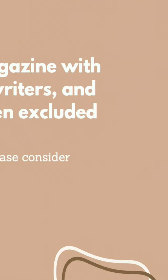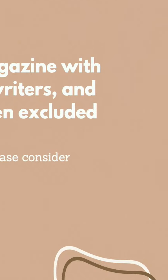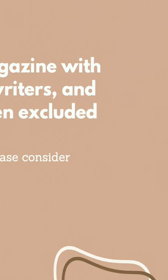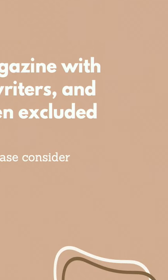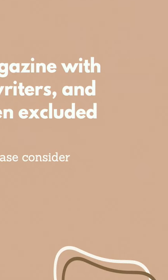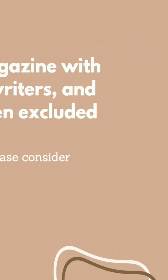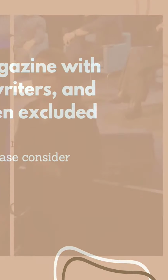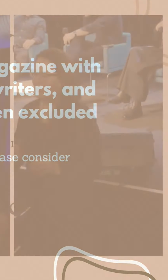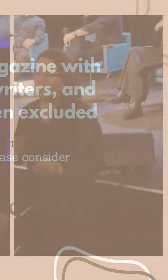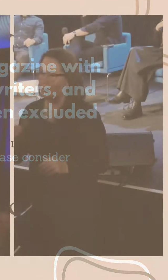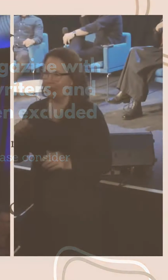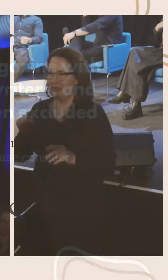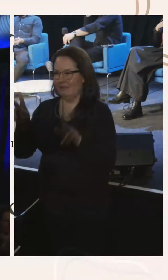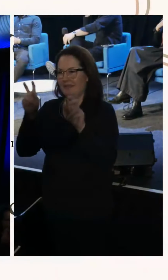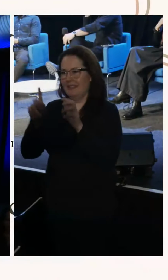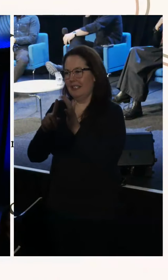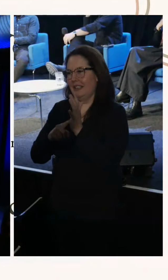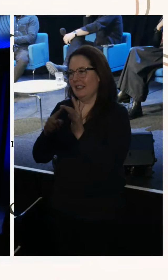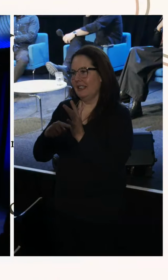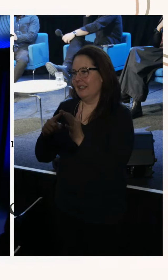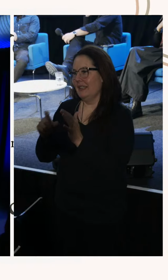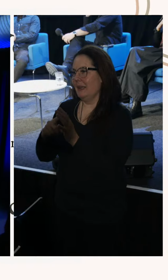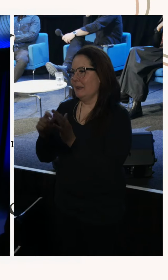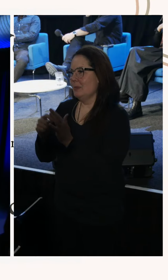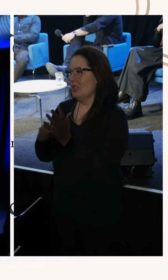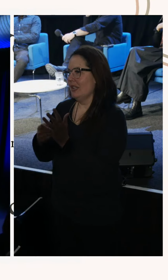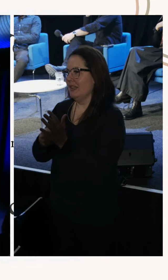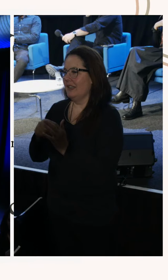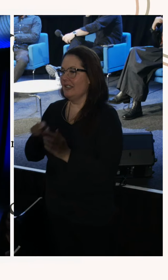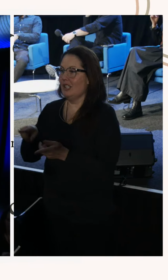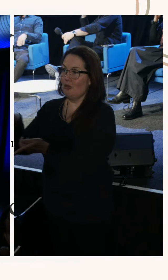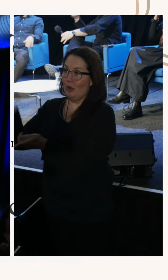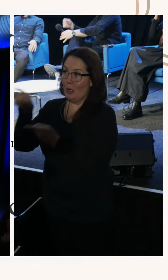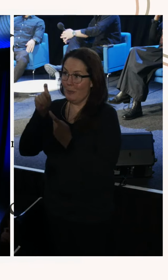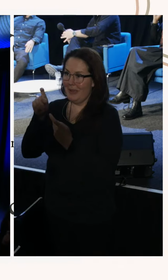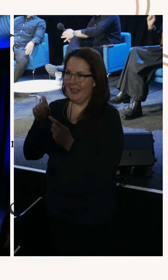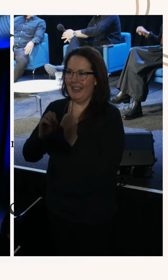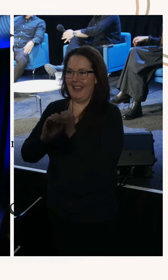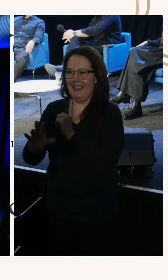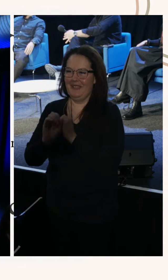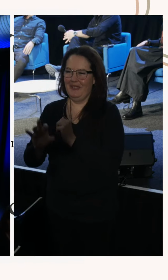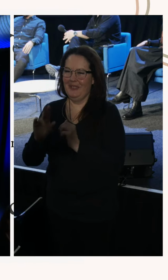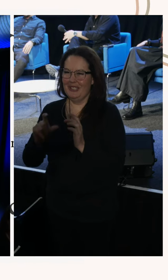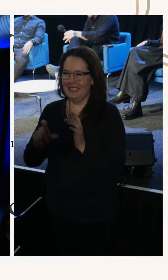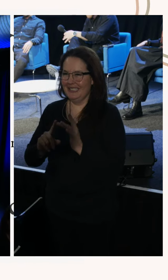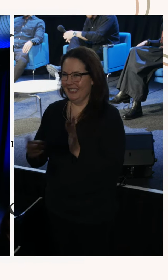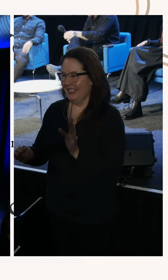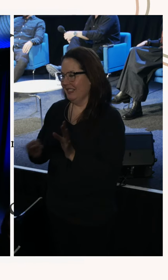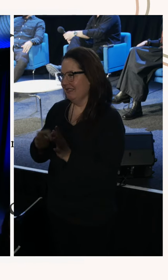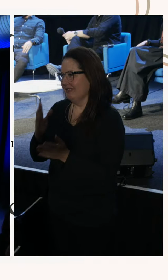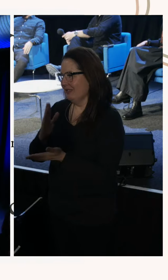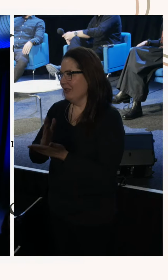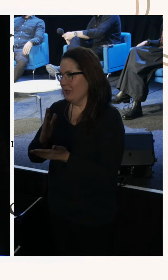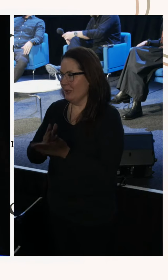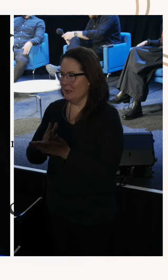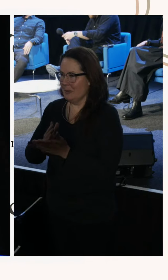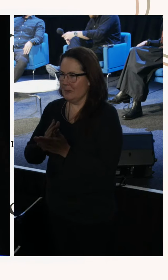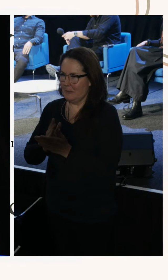example he uses of elite capture. This is an ad for, it's a recruitment ad for the CIA, which is entirely